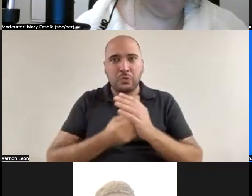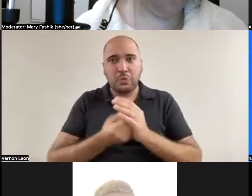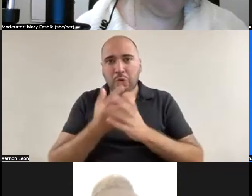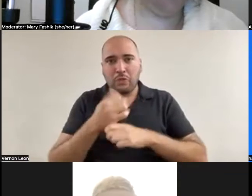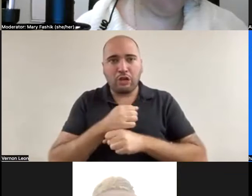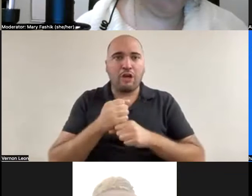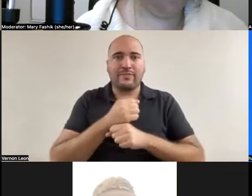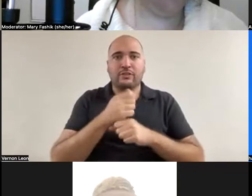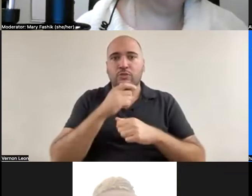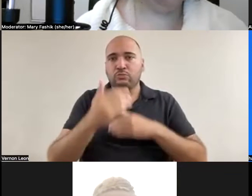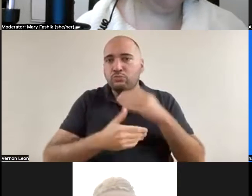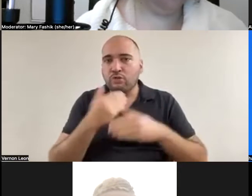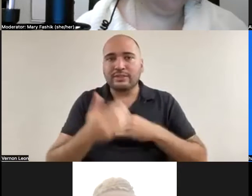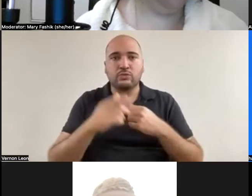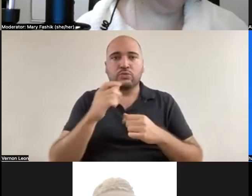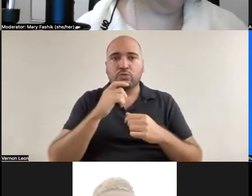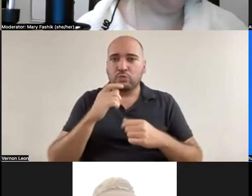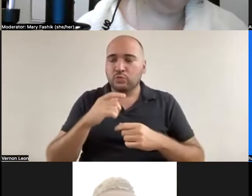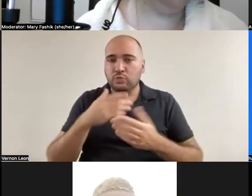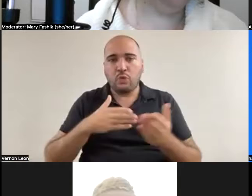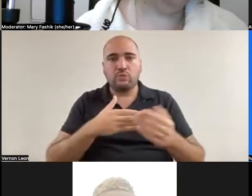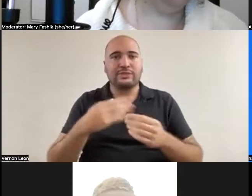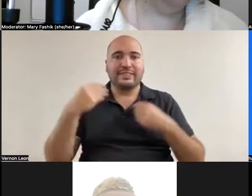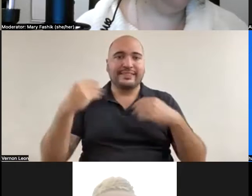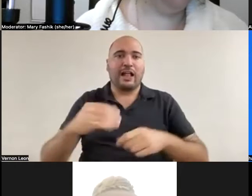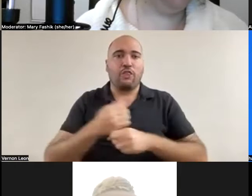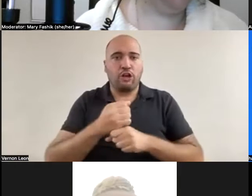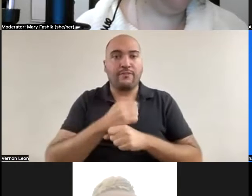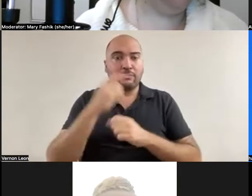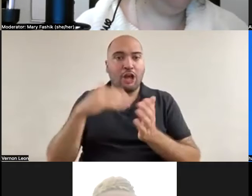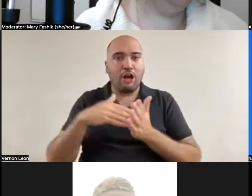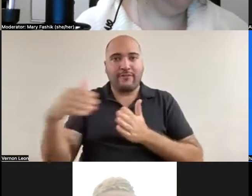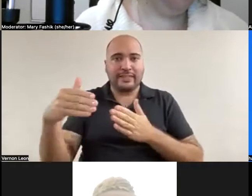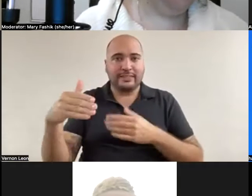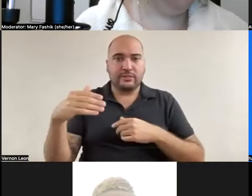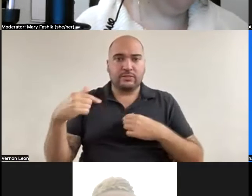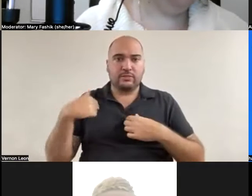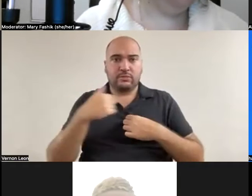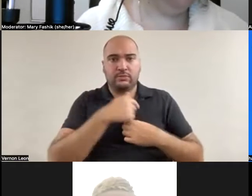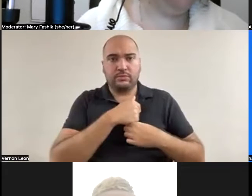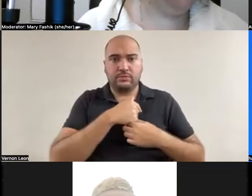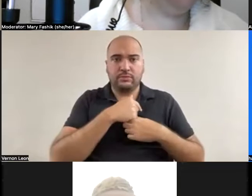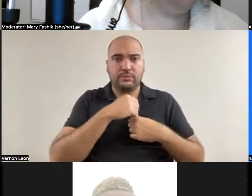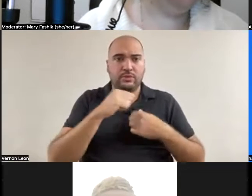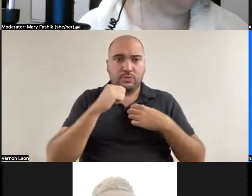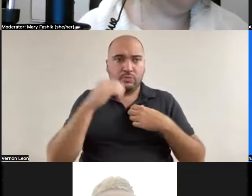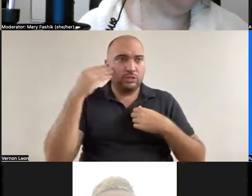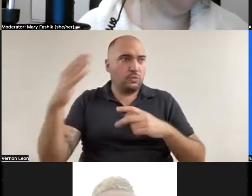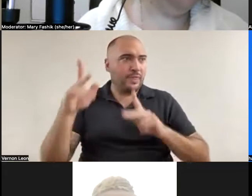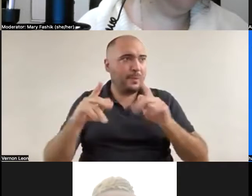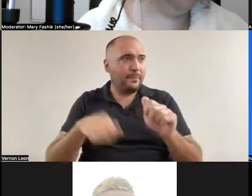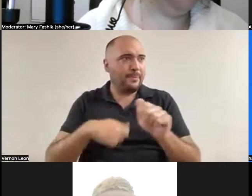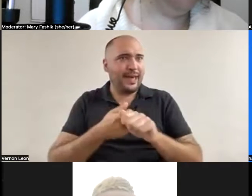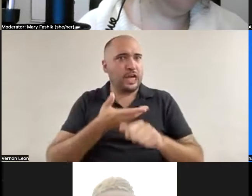who process, who roast, who sell the coffee, because so often we don't know the people behind